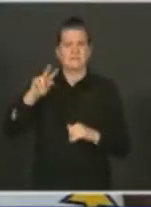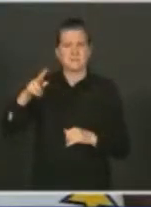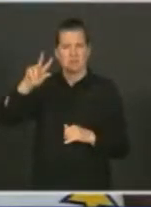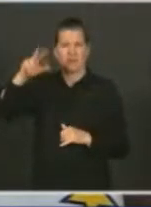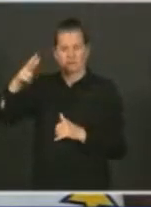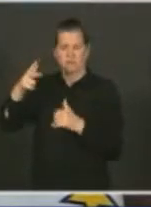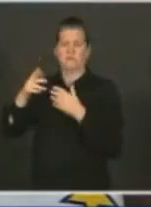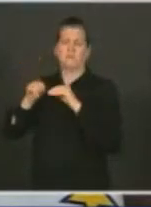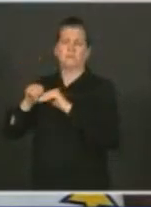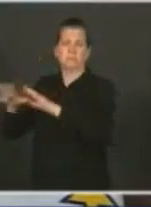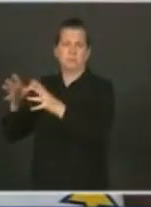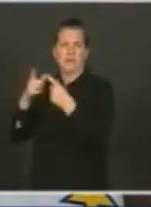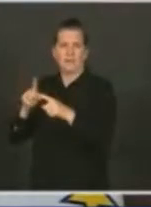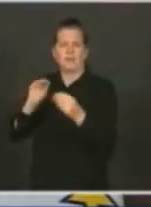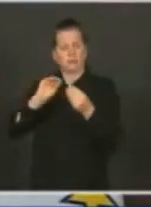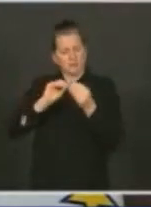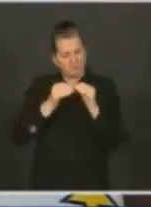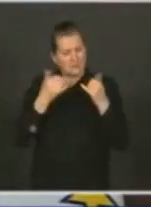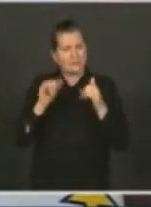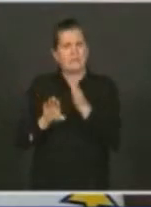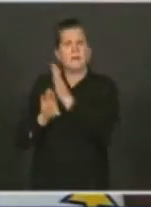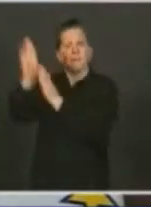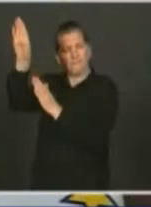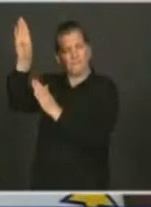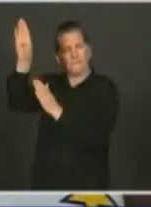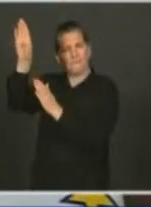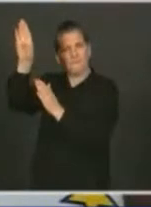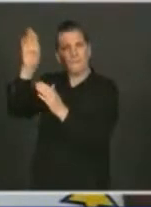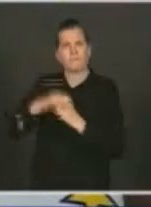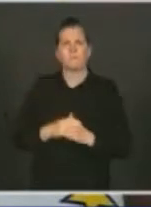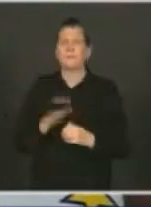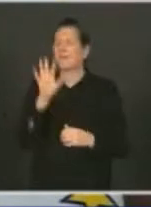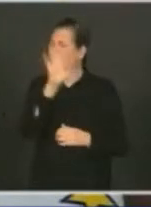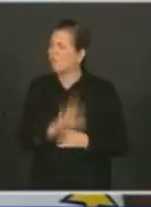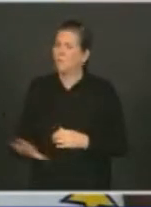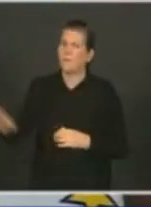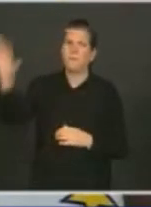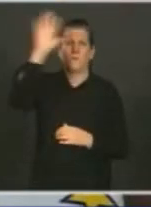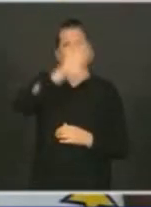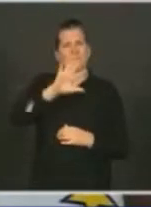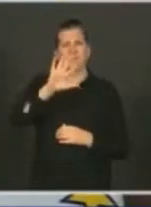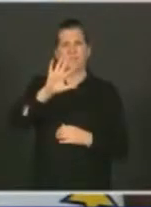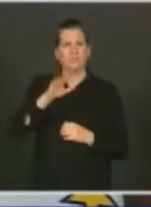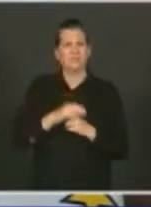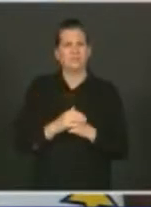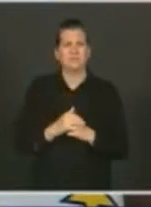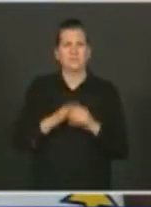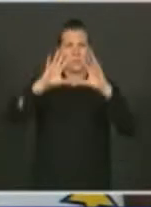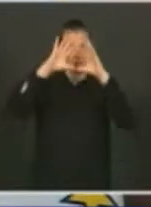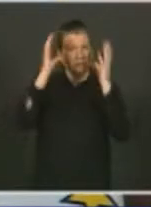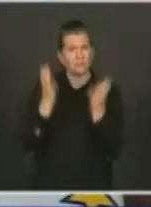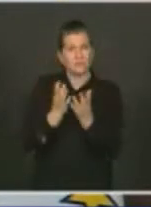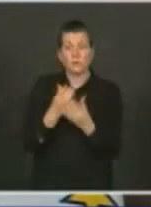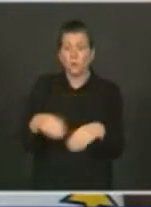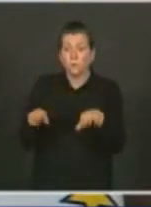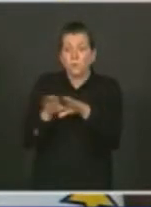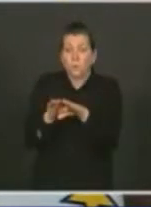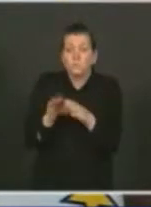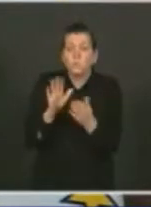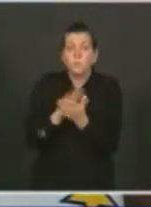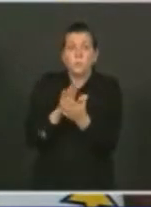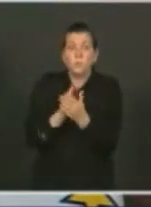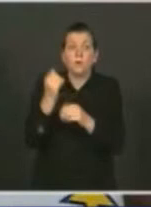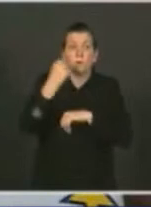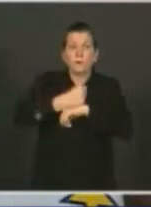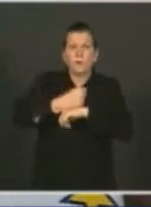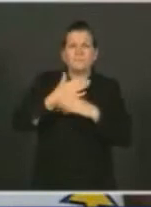Cases are rising at the same rates everywhere, whether schools opened